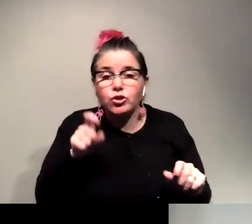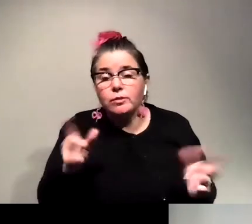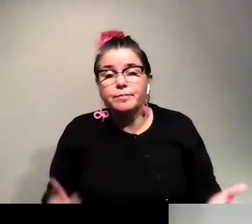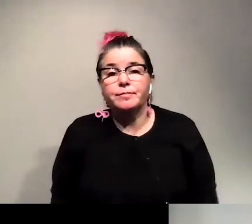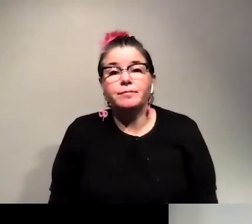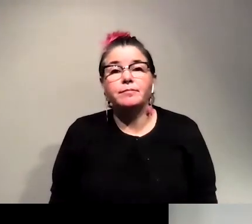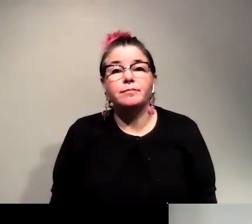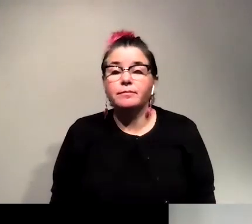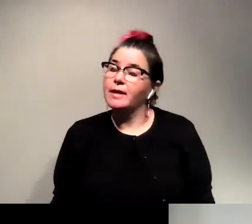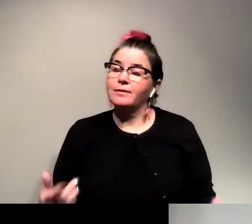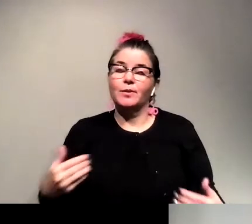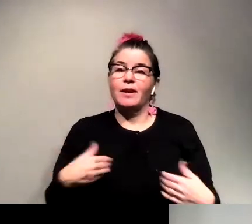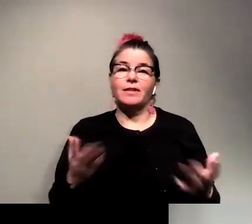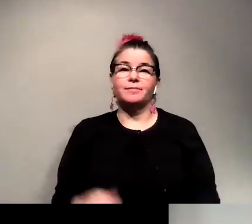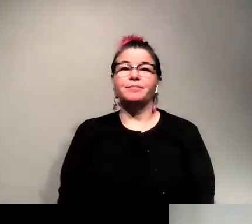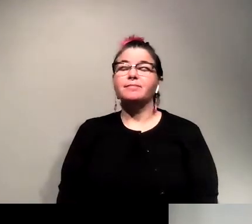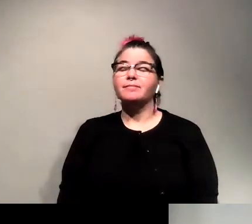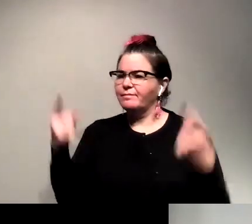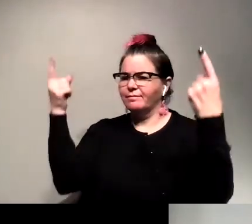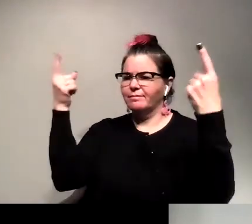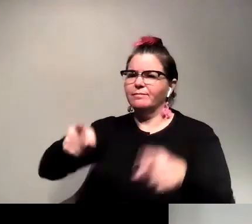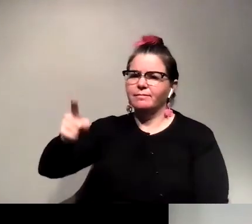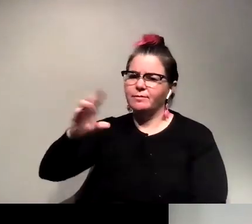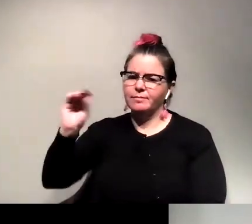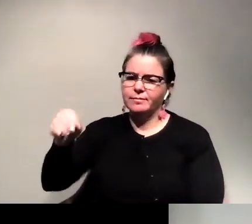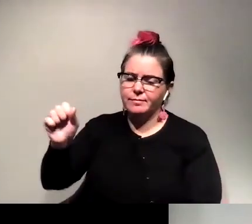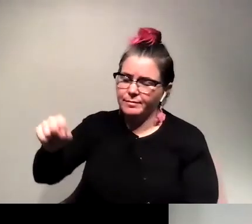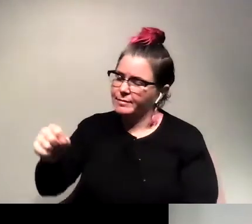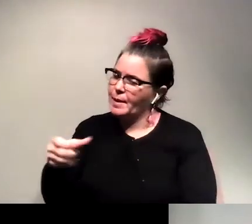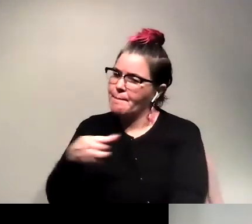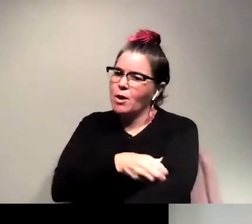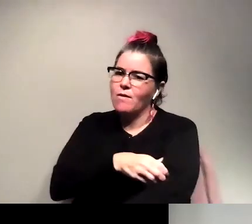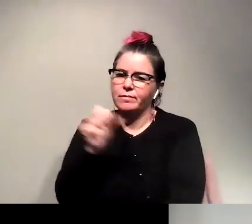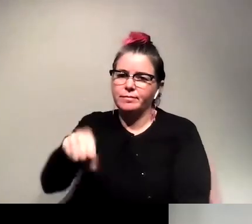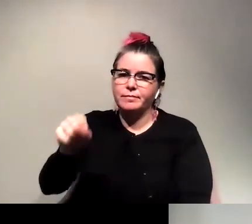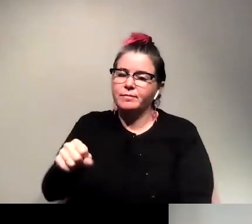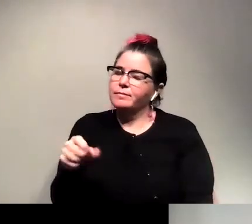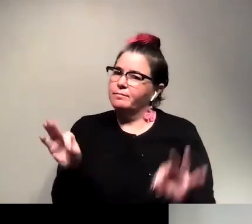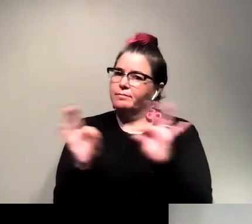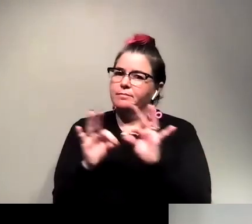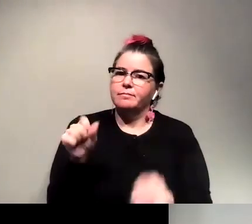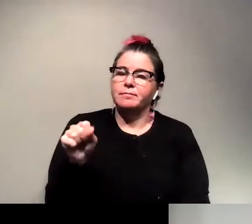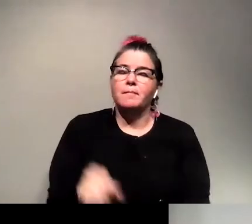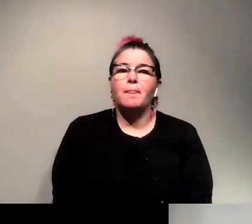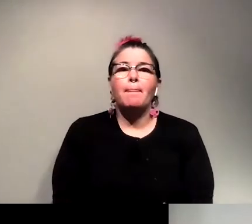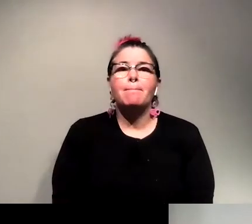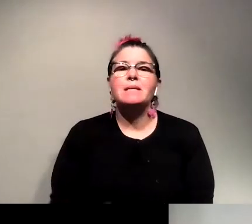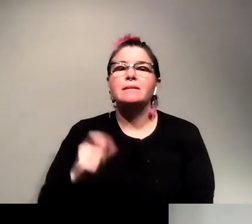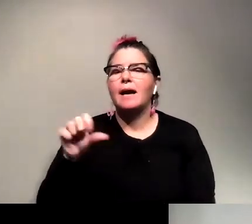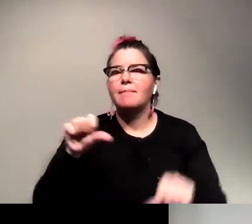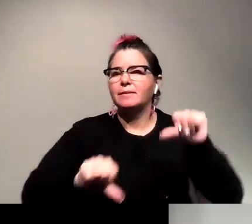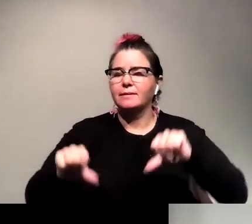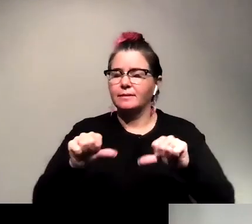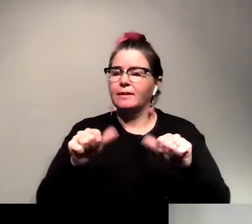got. I completely agree. That's super powerful and so important. And Skype a Scientist really trying